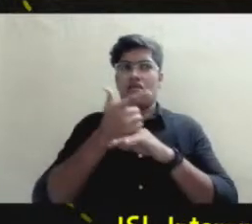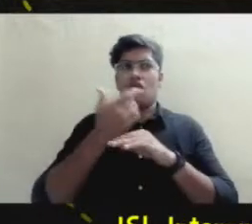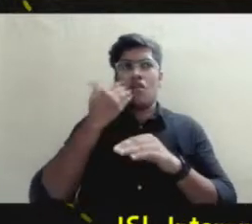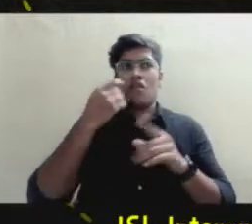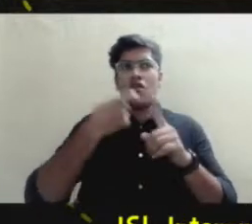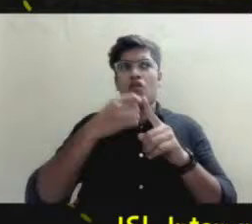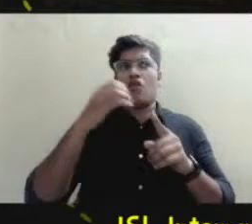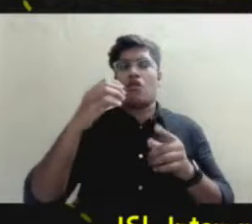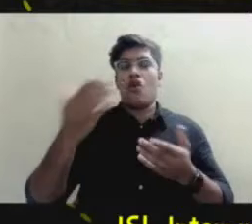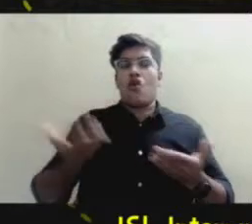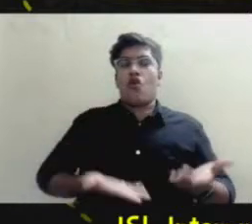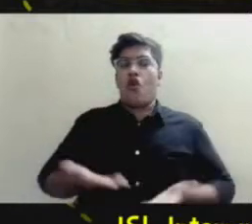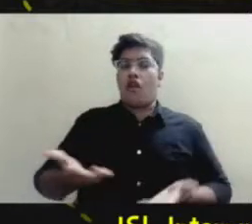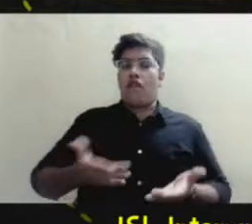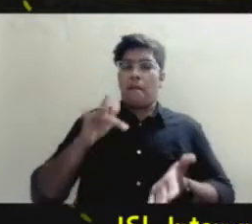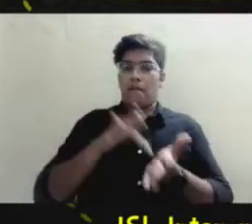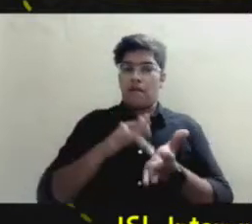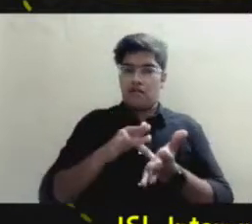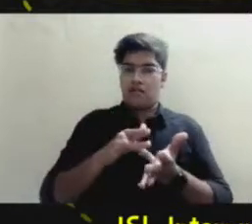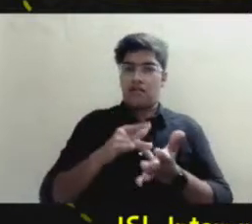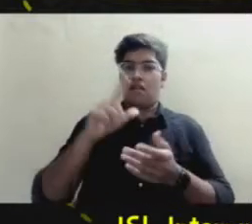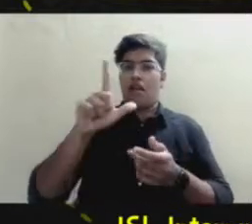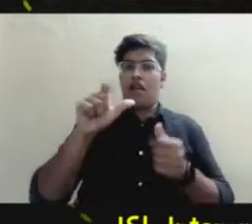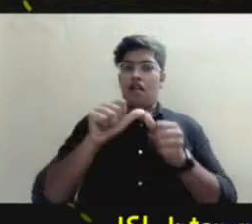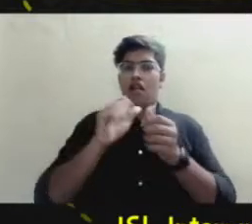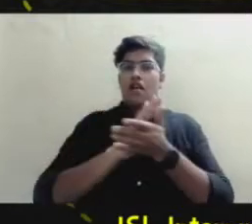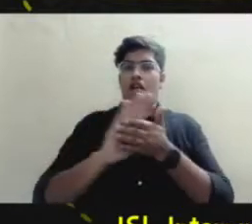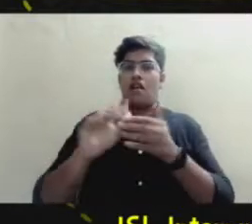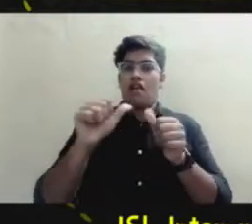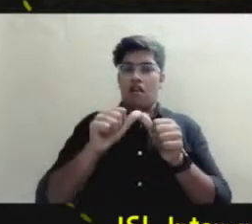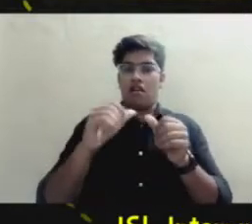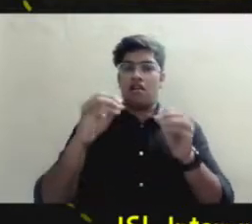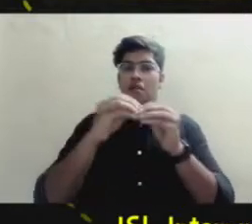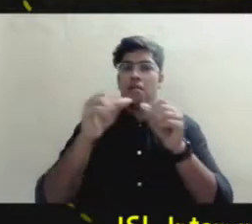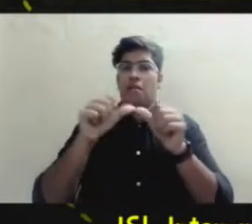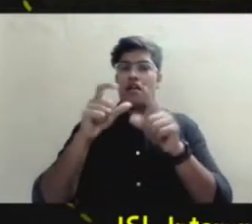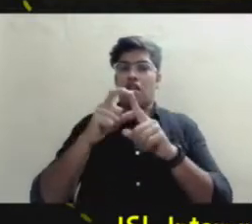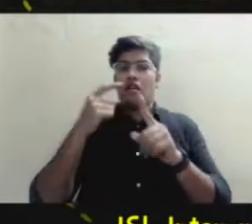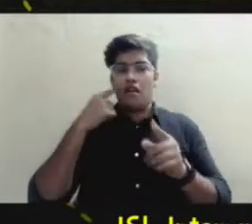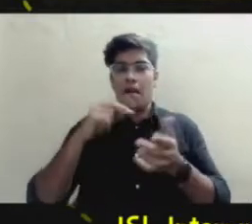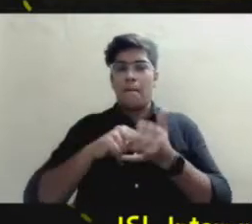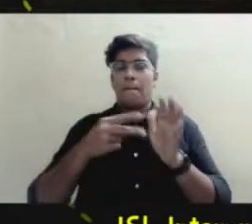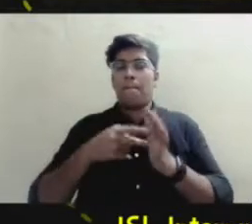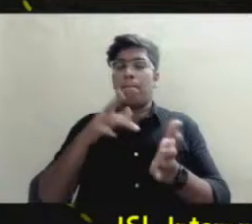that beautiful Lahabadi in North Calcutta.